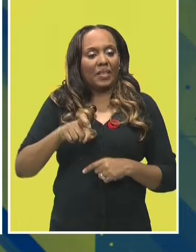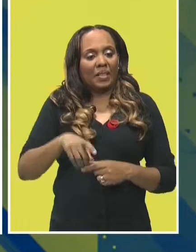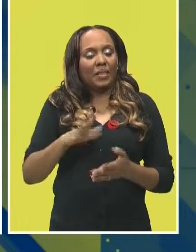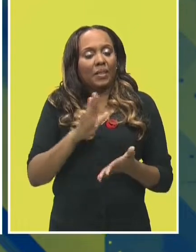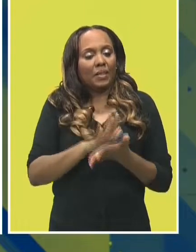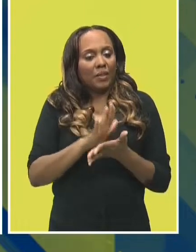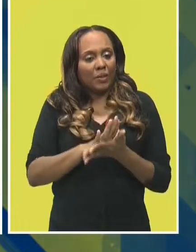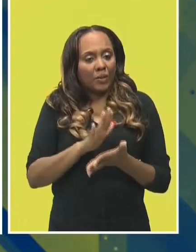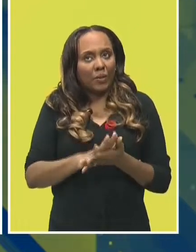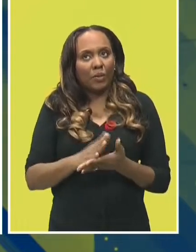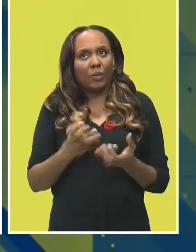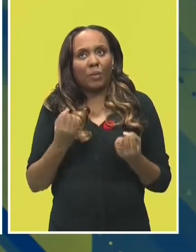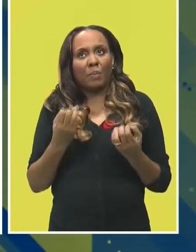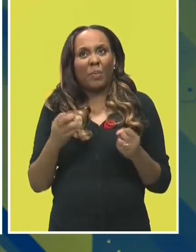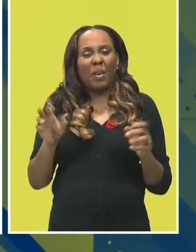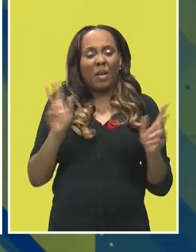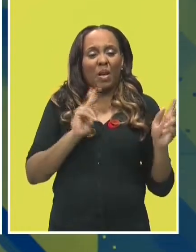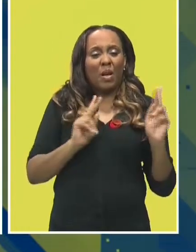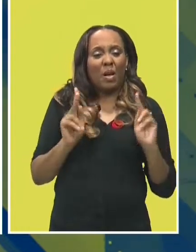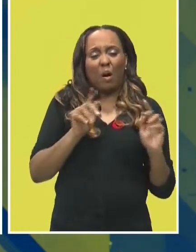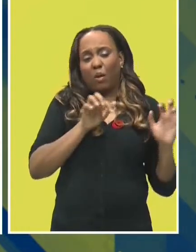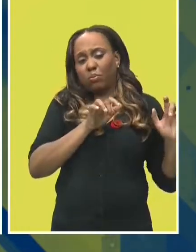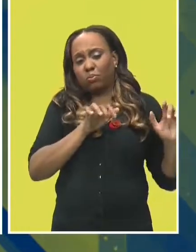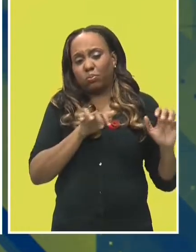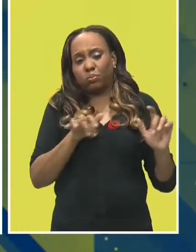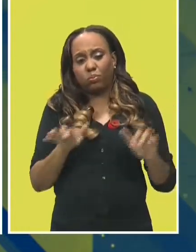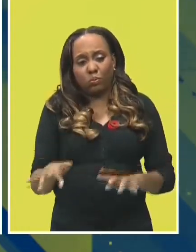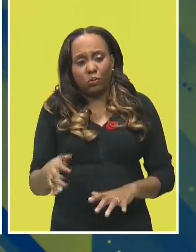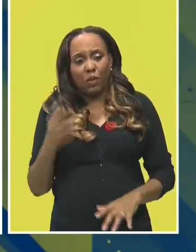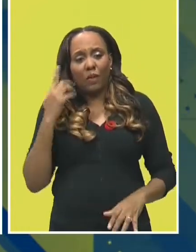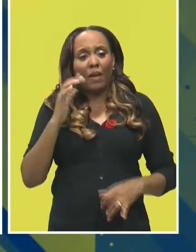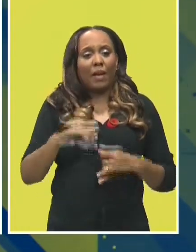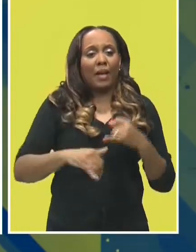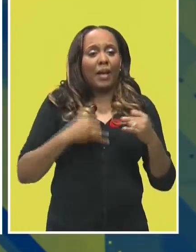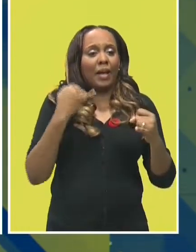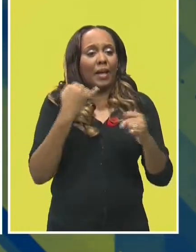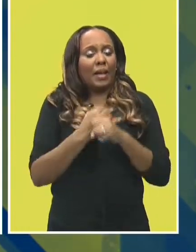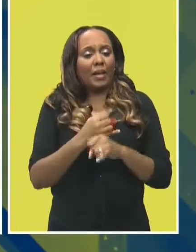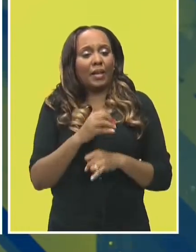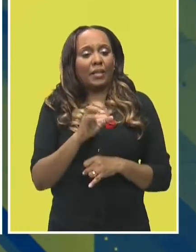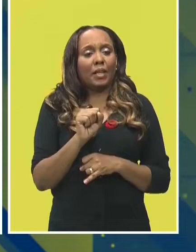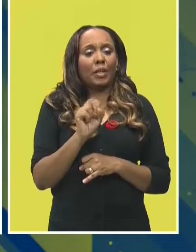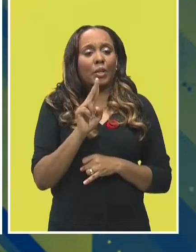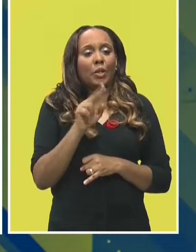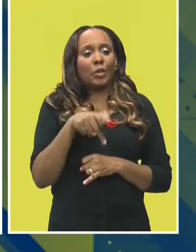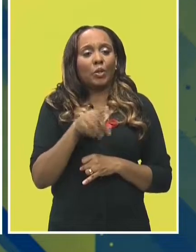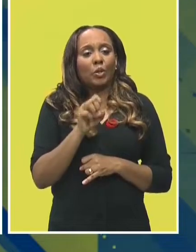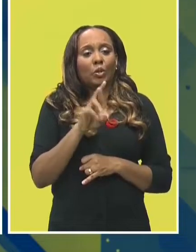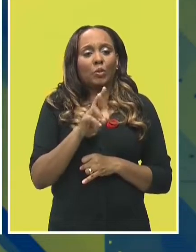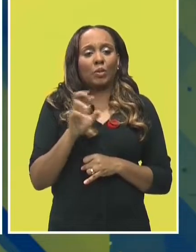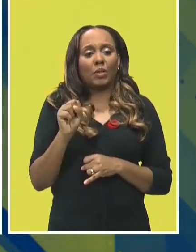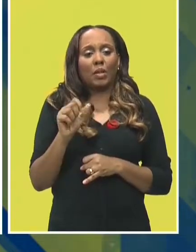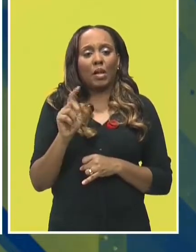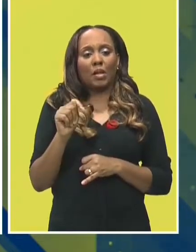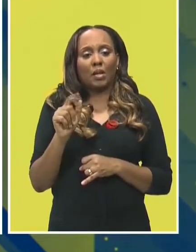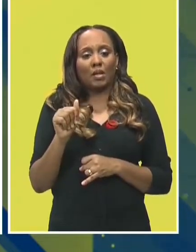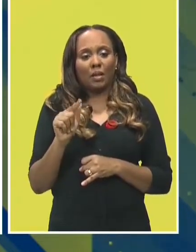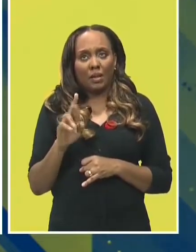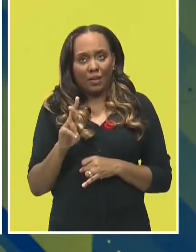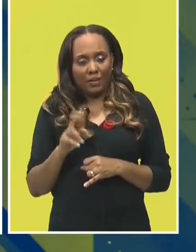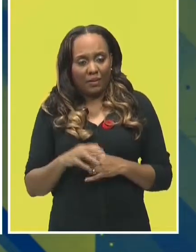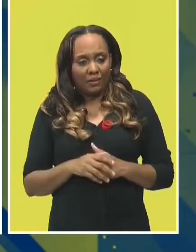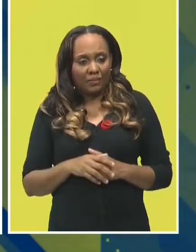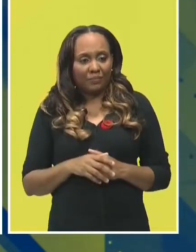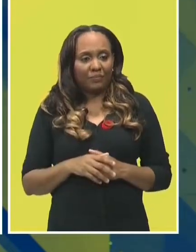of patrons rocked to the all-time favorites of the international superstar while enjoying fantastic performances by local acts as